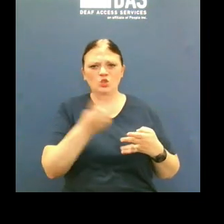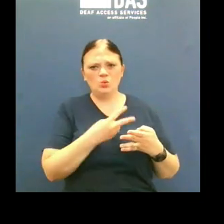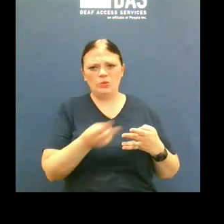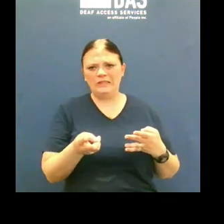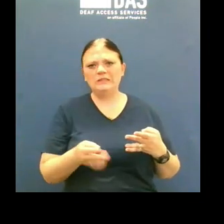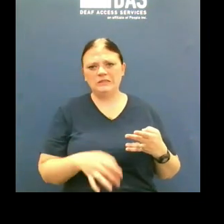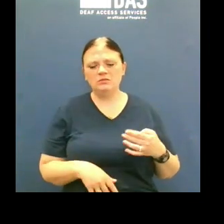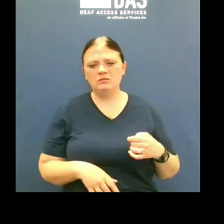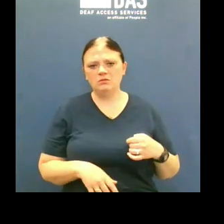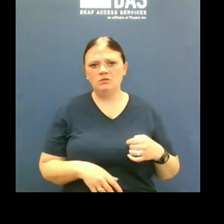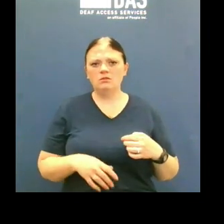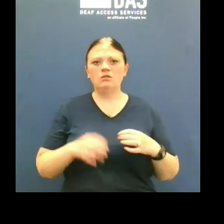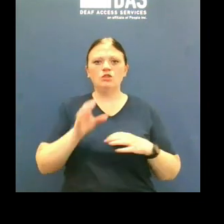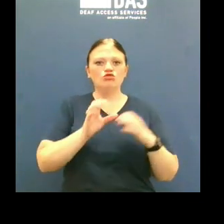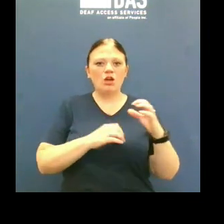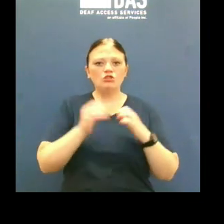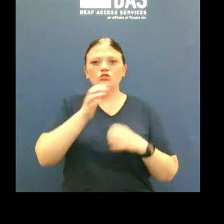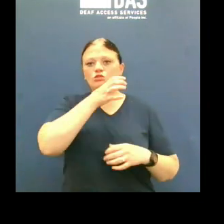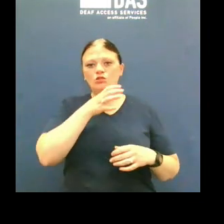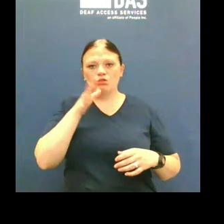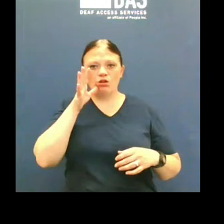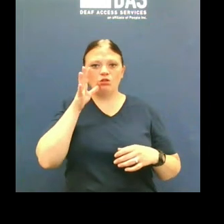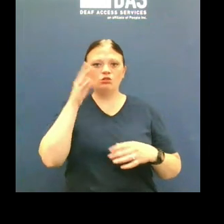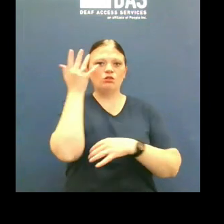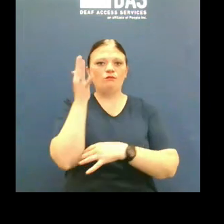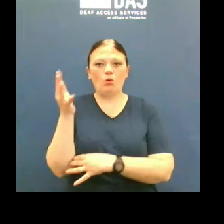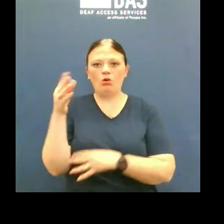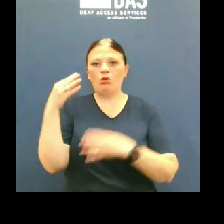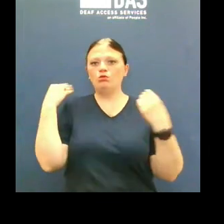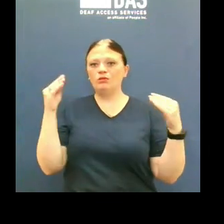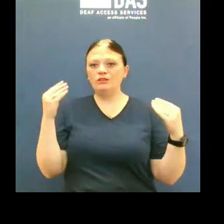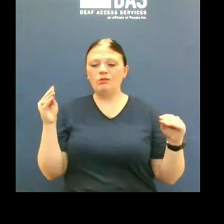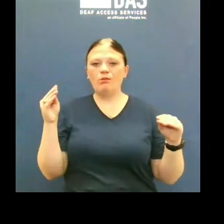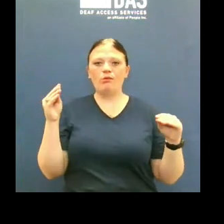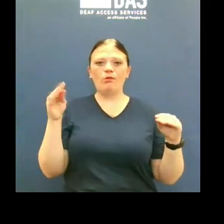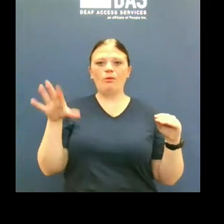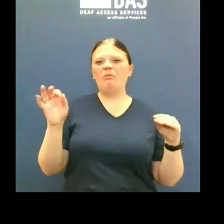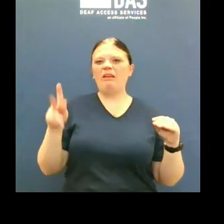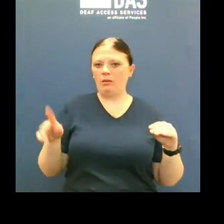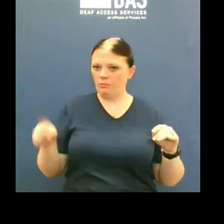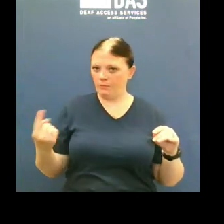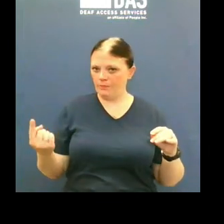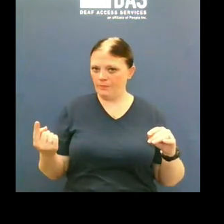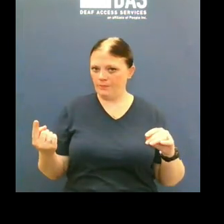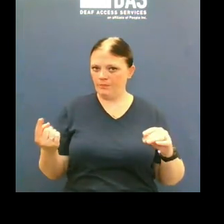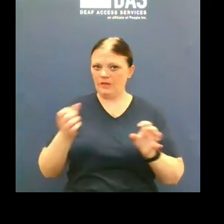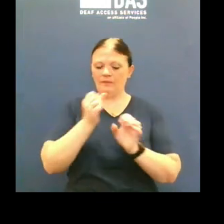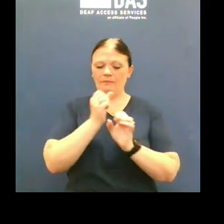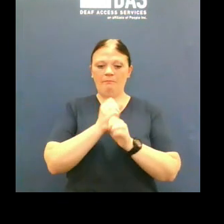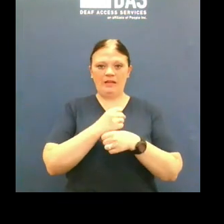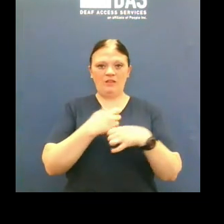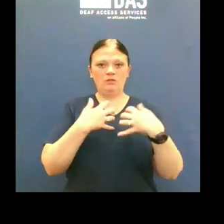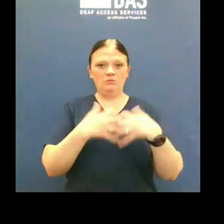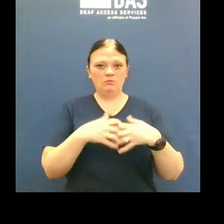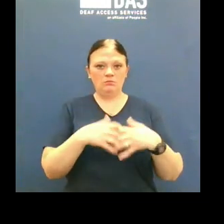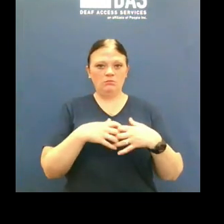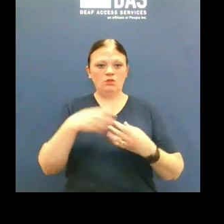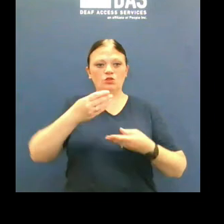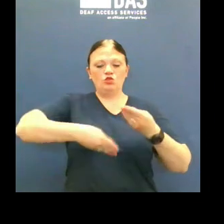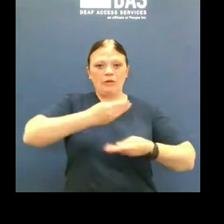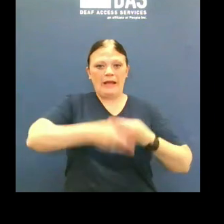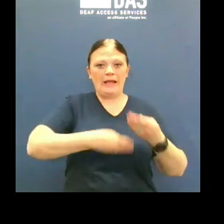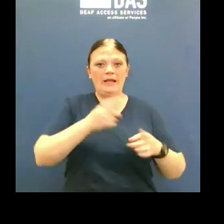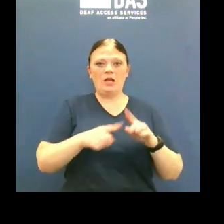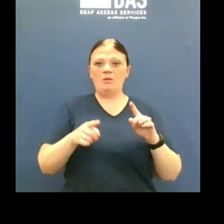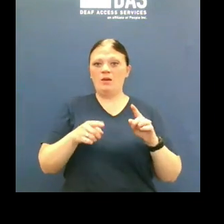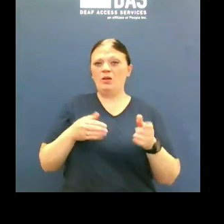weeks. Construction, agriculture, forestry, retail, limited to curbside pickup, manufacturing, wholesale trade, but